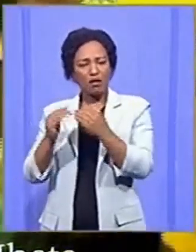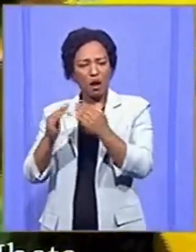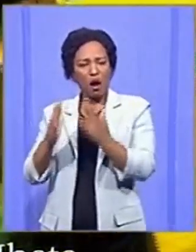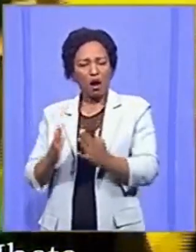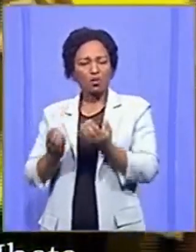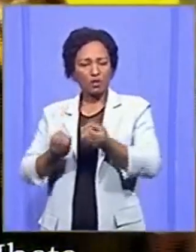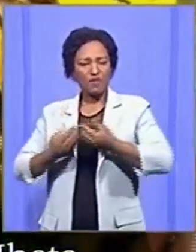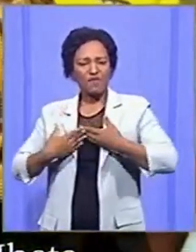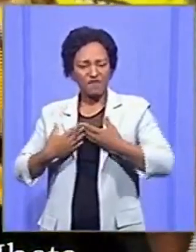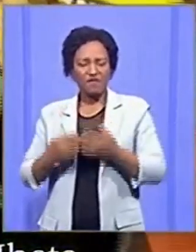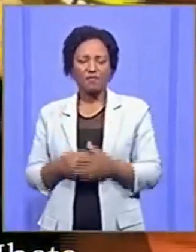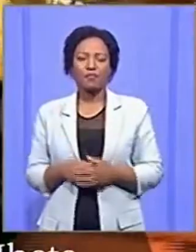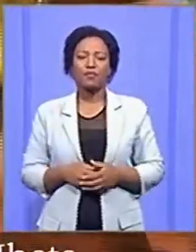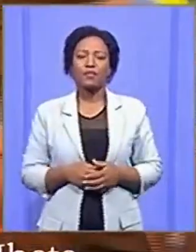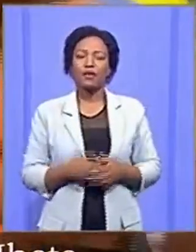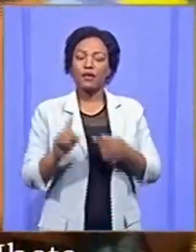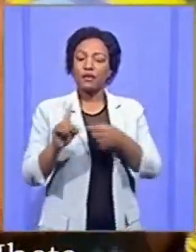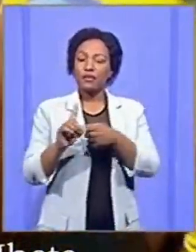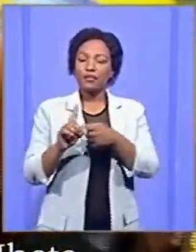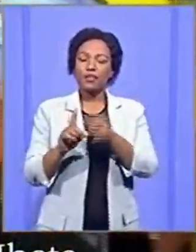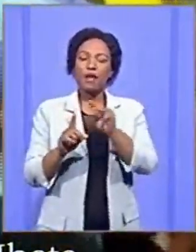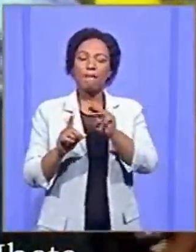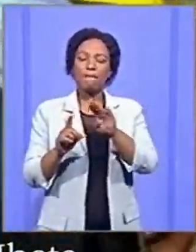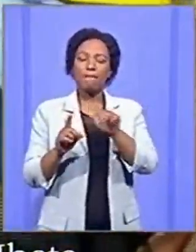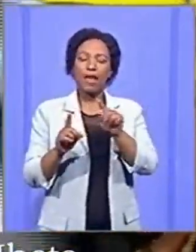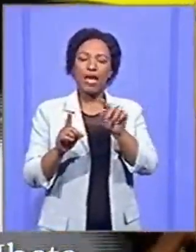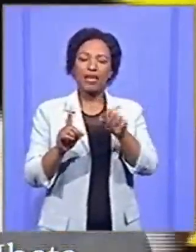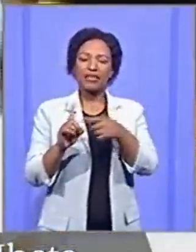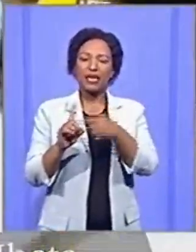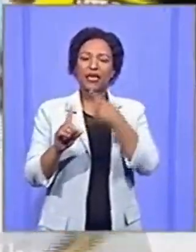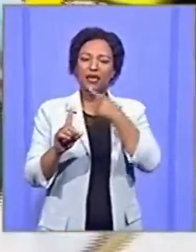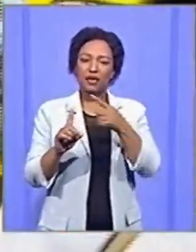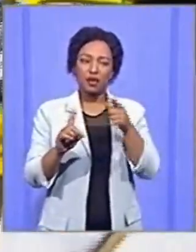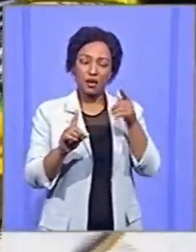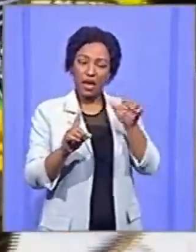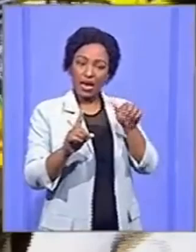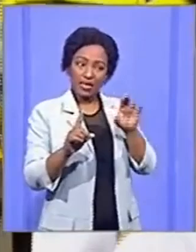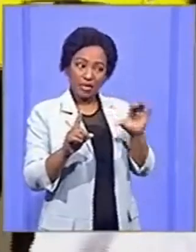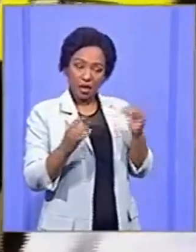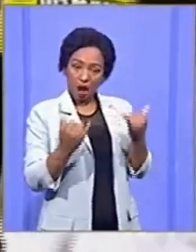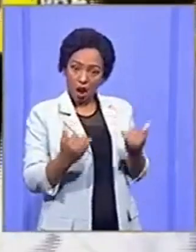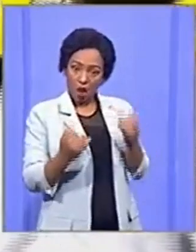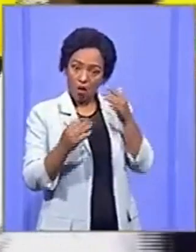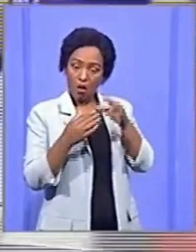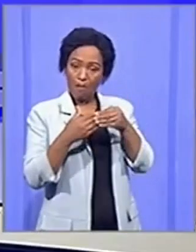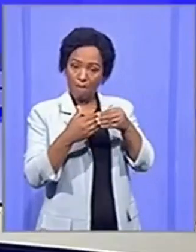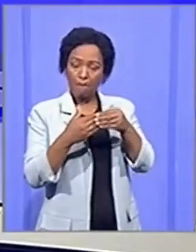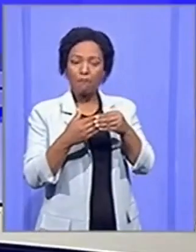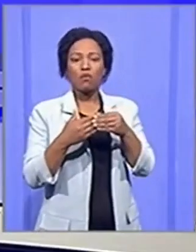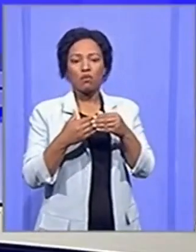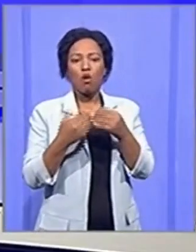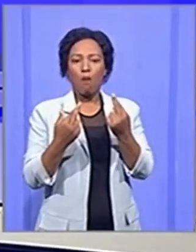Mbete o tetse solofelo ya gore lekoko le le busang le tlile go fenya ditlhopho tse di tlang.